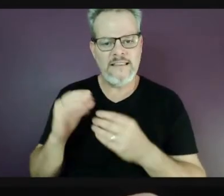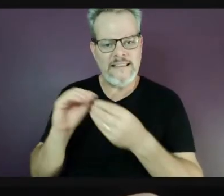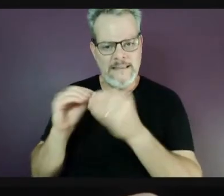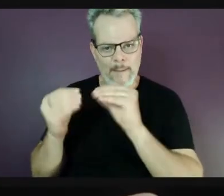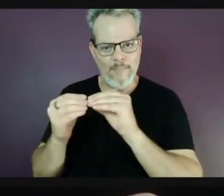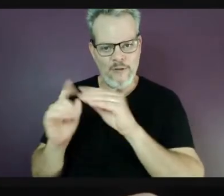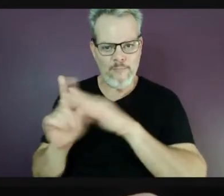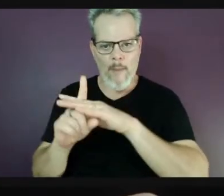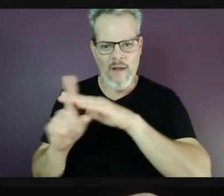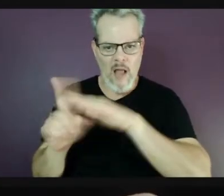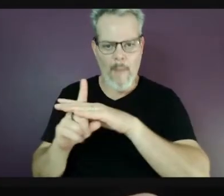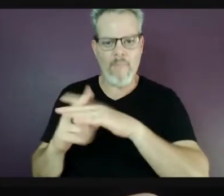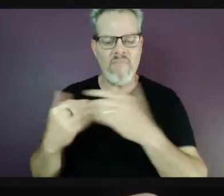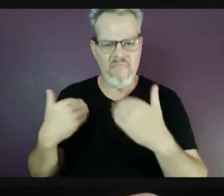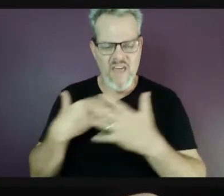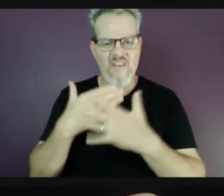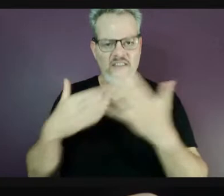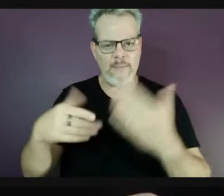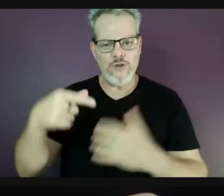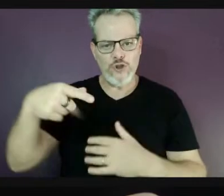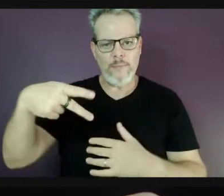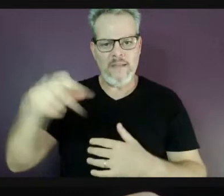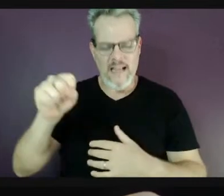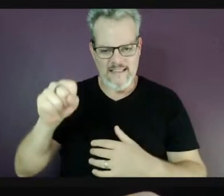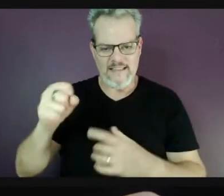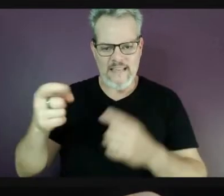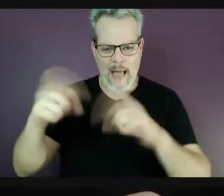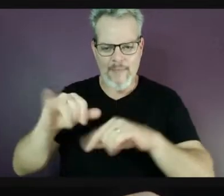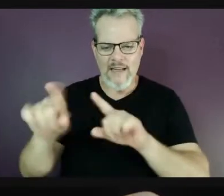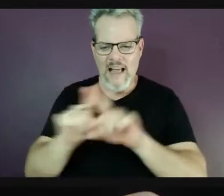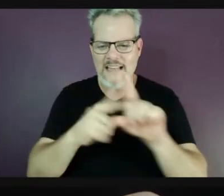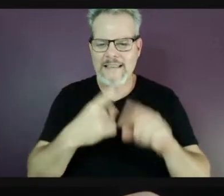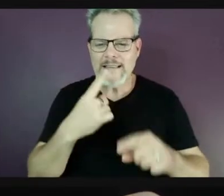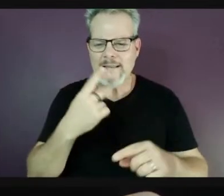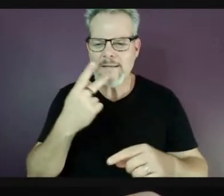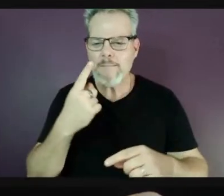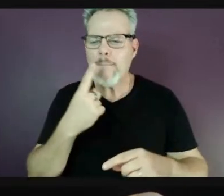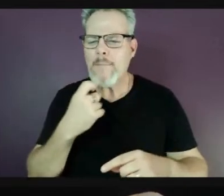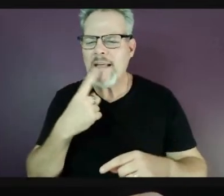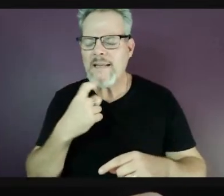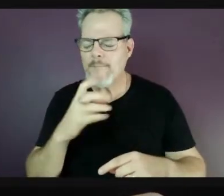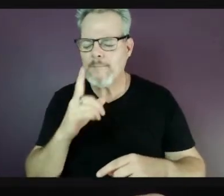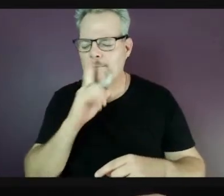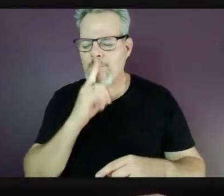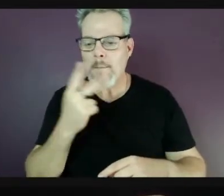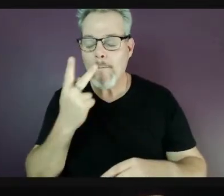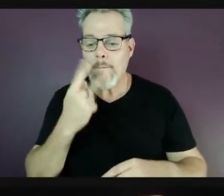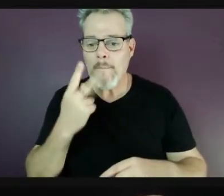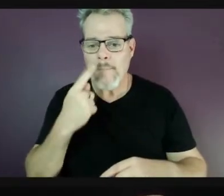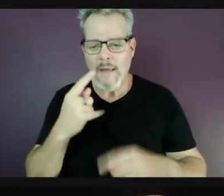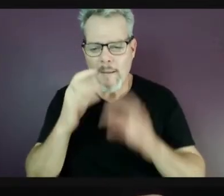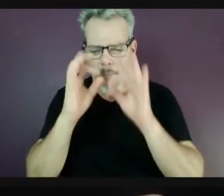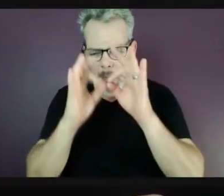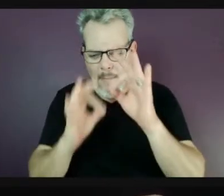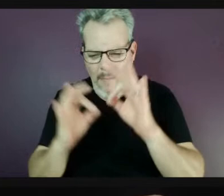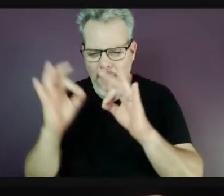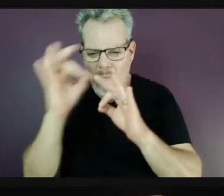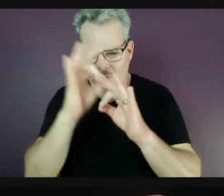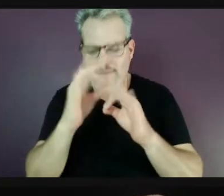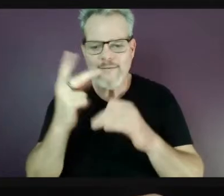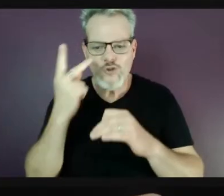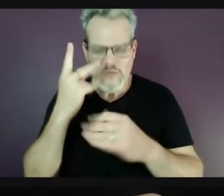rapid GPS they're plotting on here as these pink dots. So these ones are not as trustworthy as a blue, but they are raw data coming in